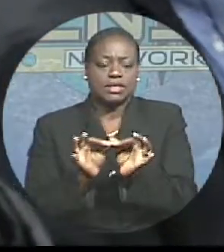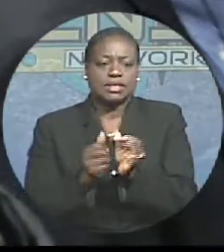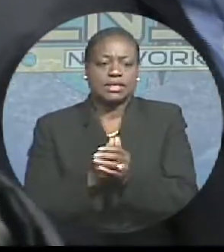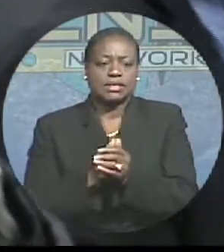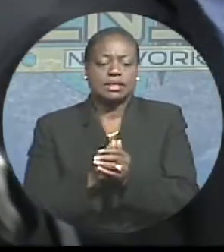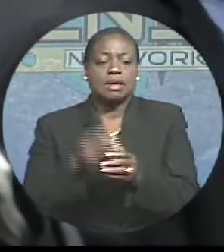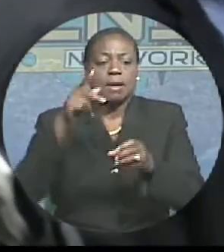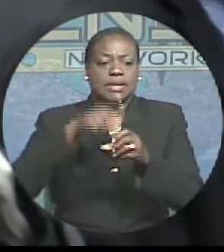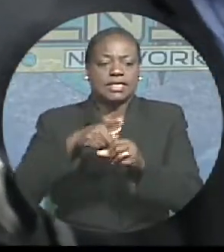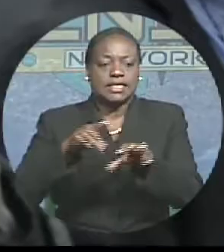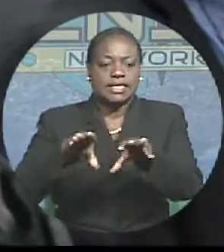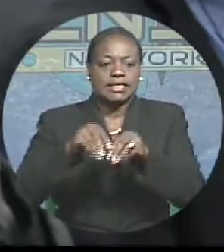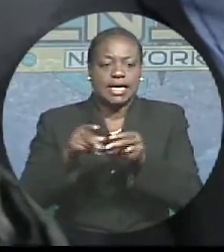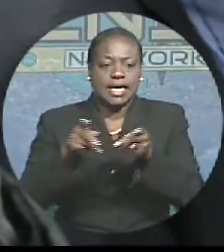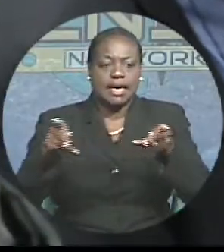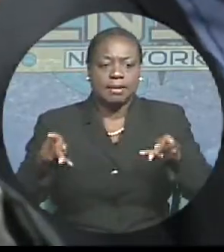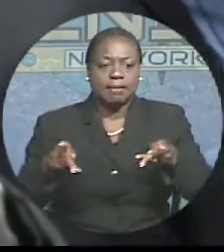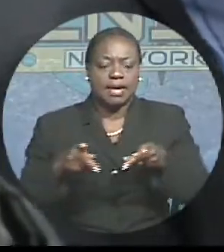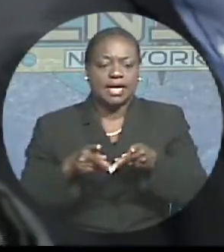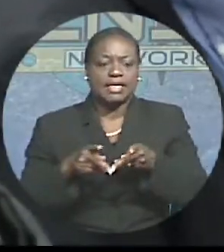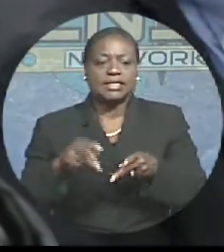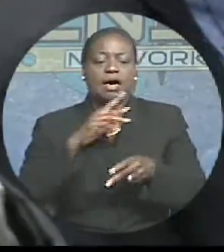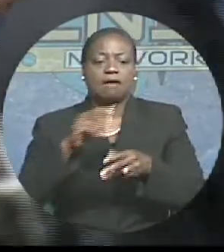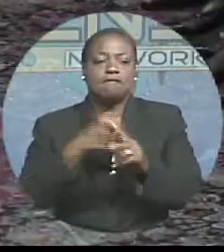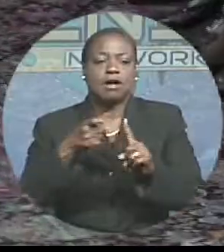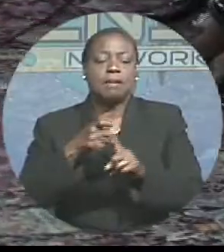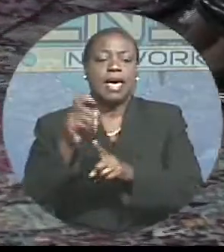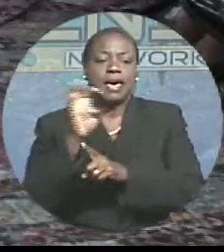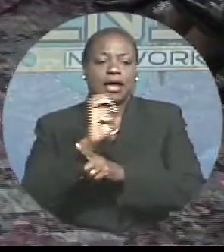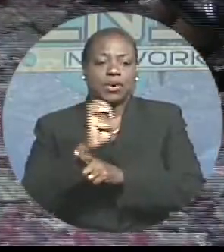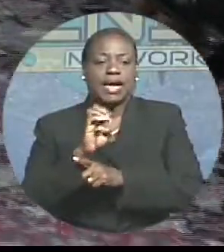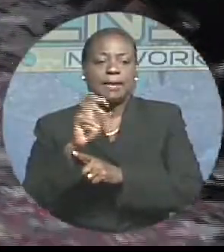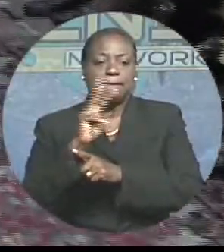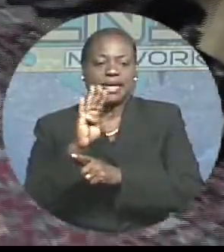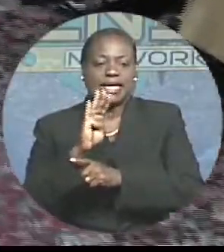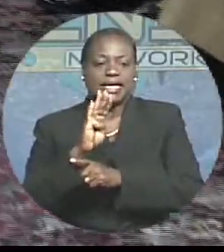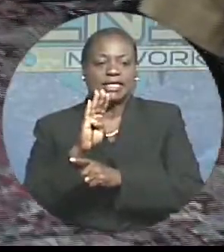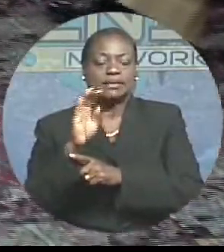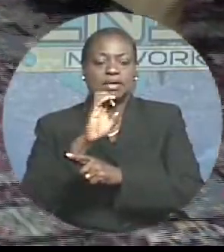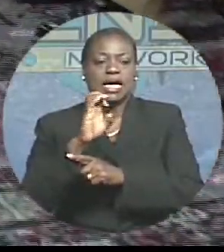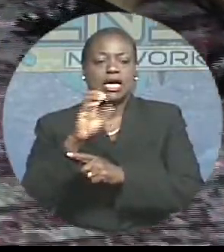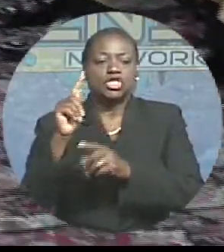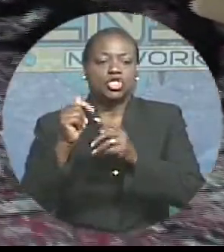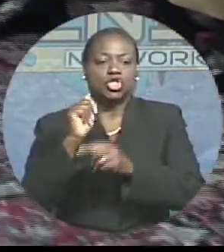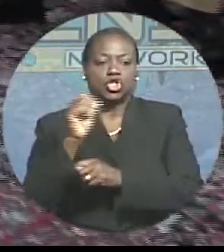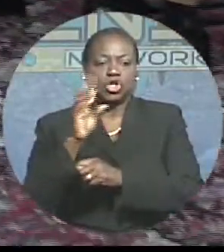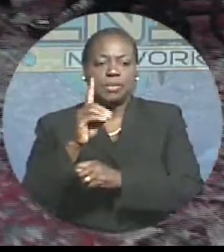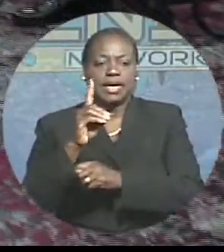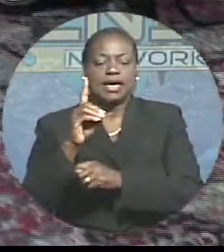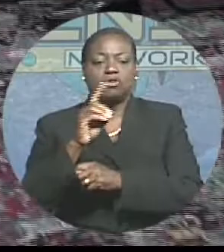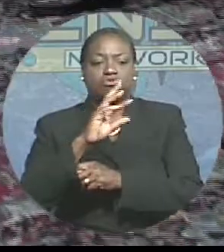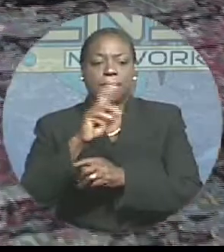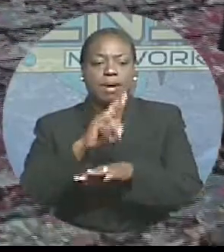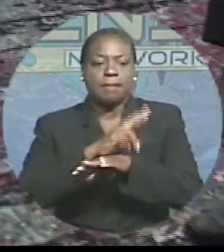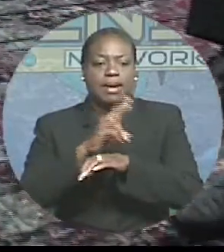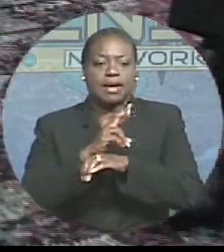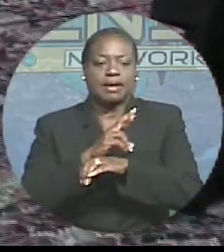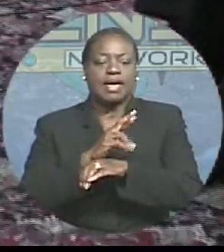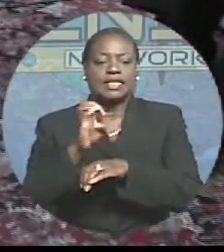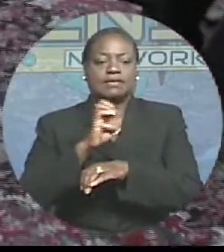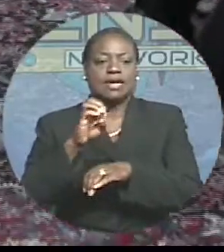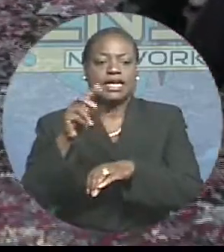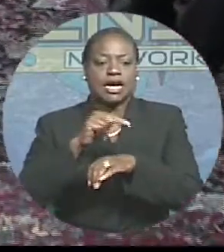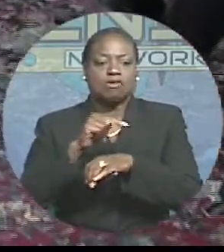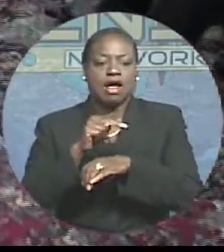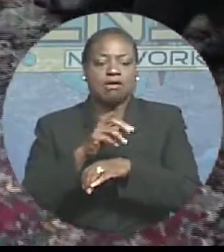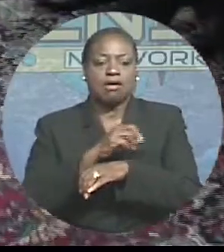taking part in the training hailed from Anguilla, Belize, Costa Rica, the Dominican Republic, El Salvador, Jamaica, Montserrat, and